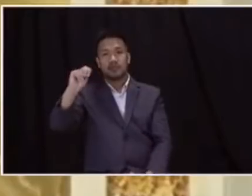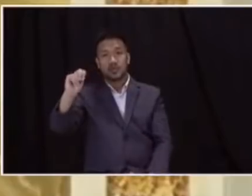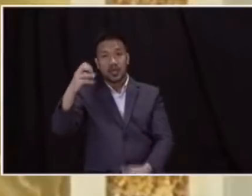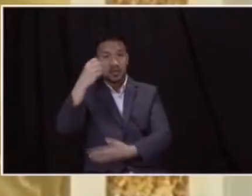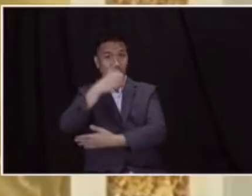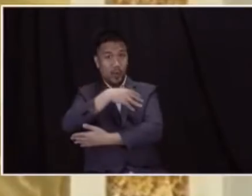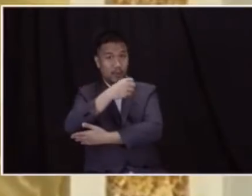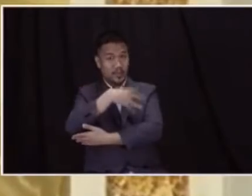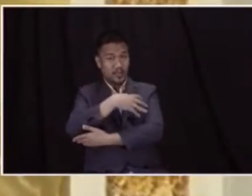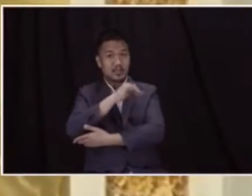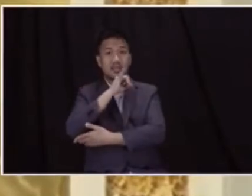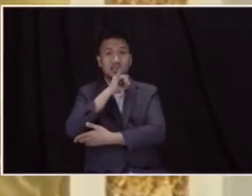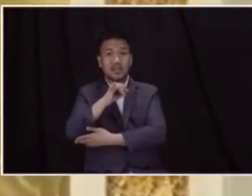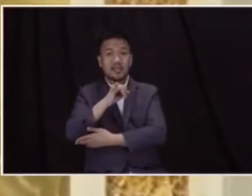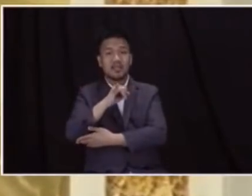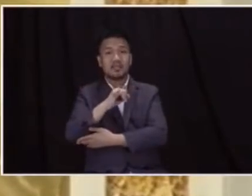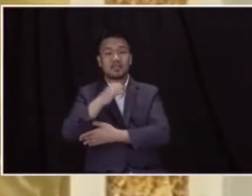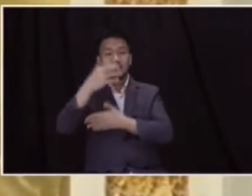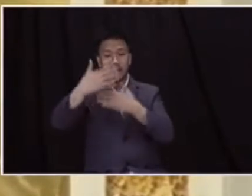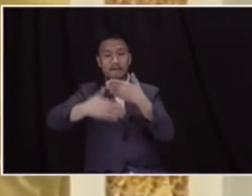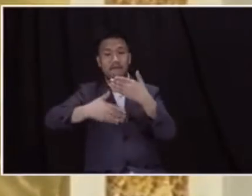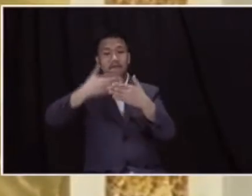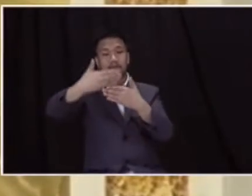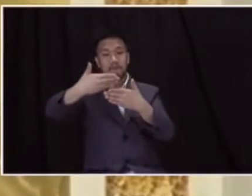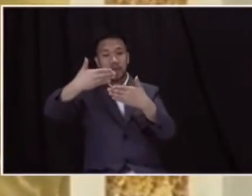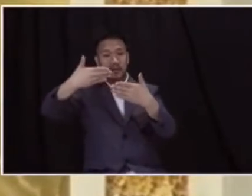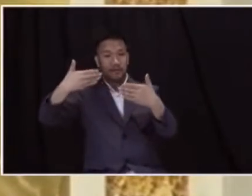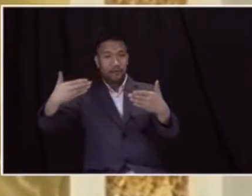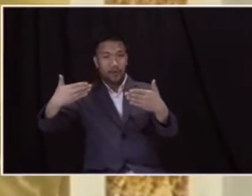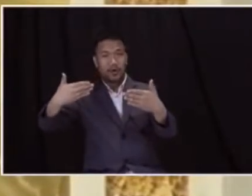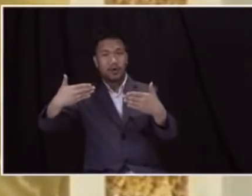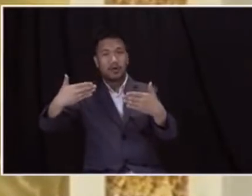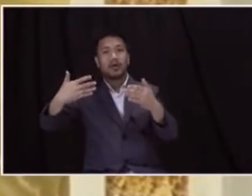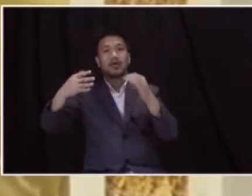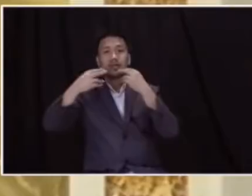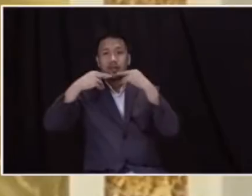Baptist is the herald of God's mercy.